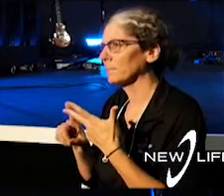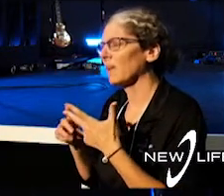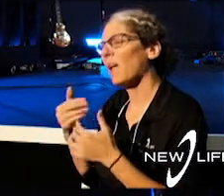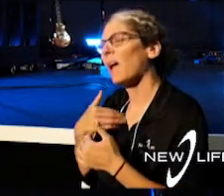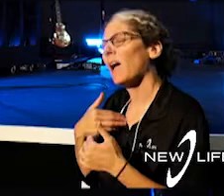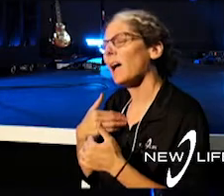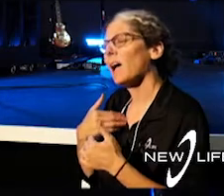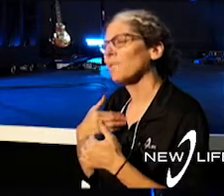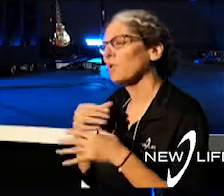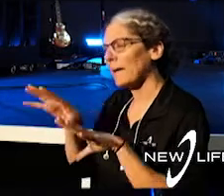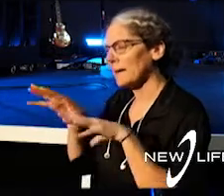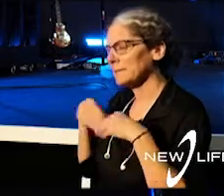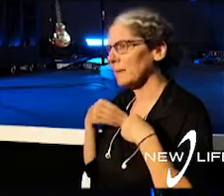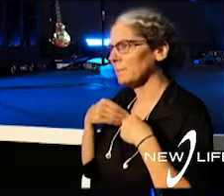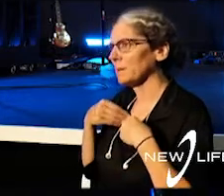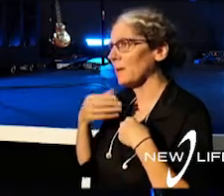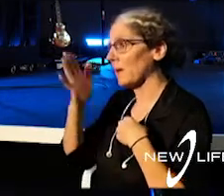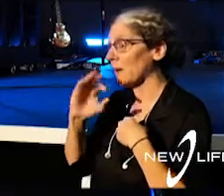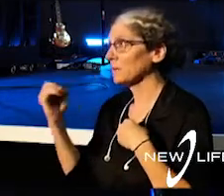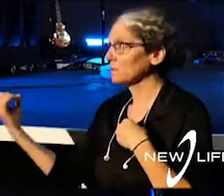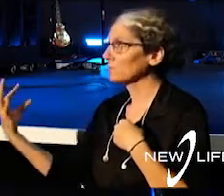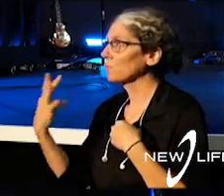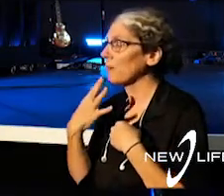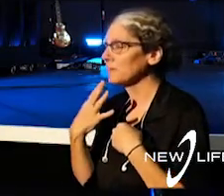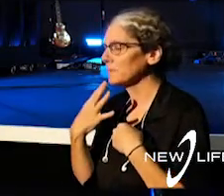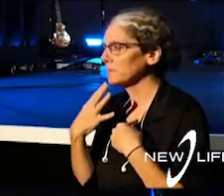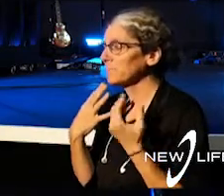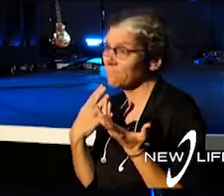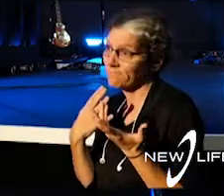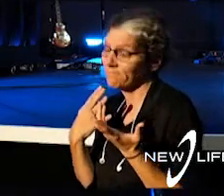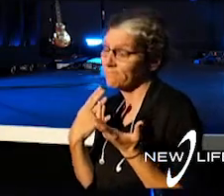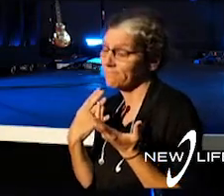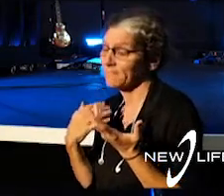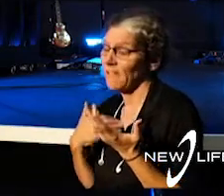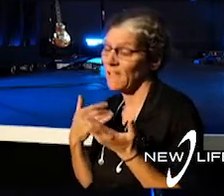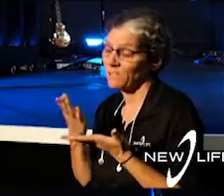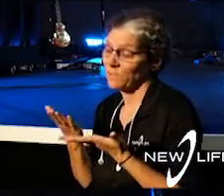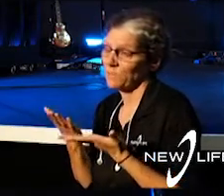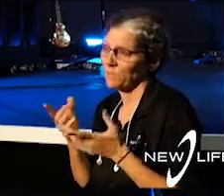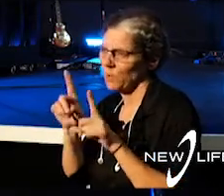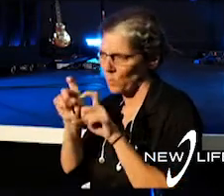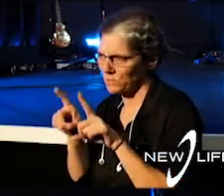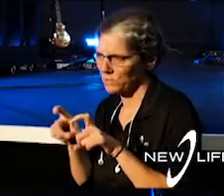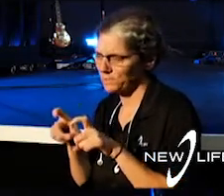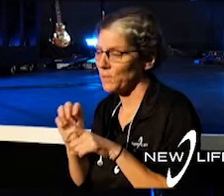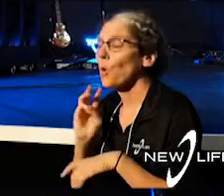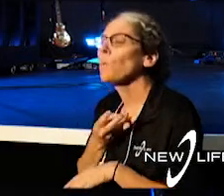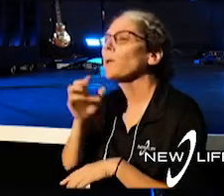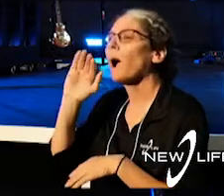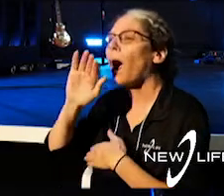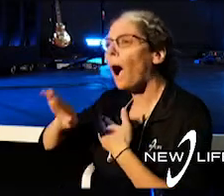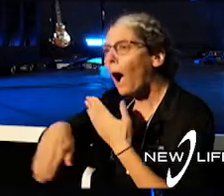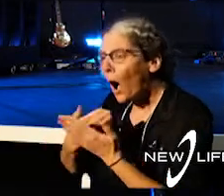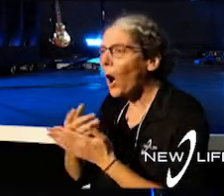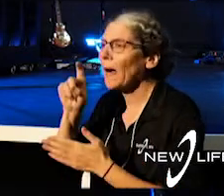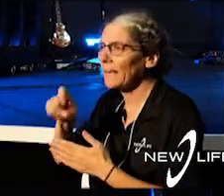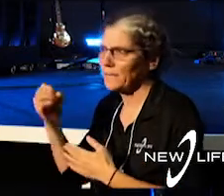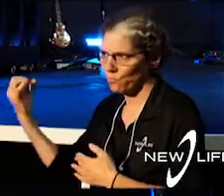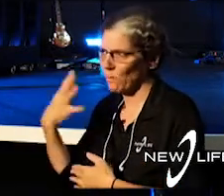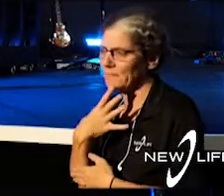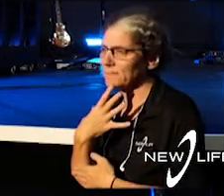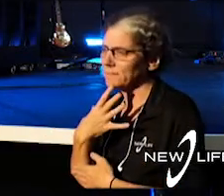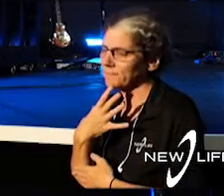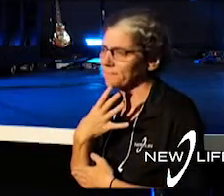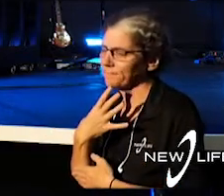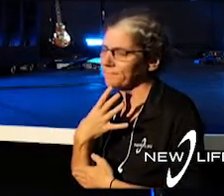Because no matter who you are or what your relationship with Jesus Christ looks like right now, we are all in need of grace. And maybe this is the